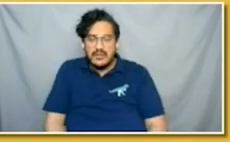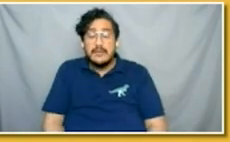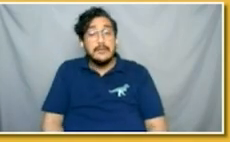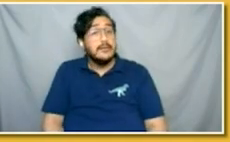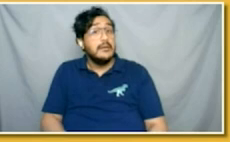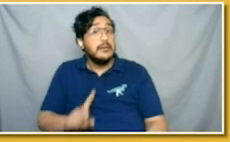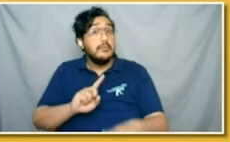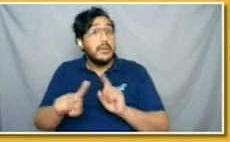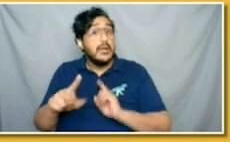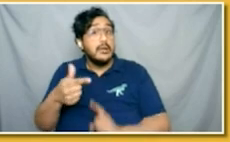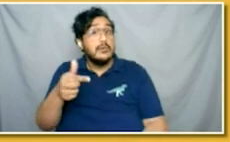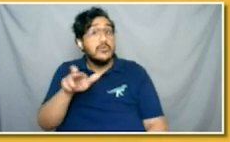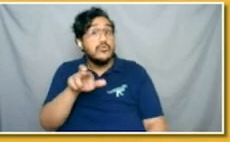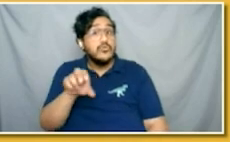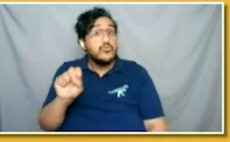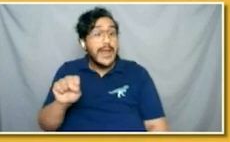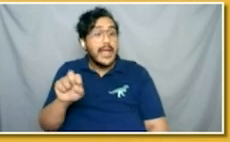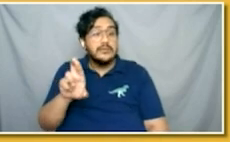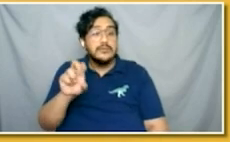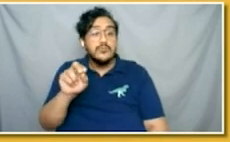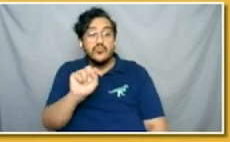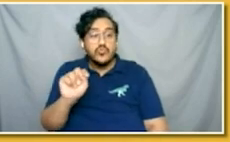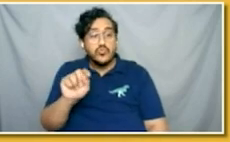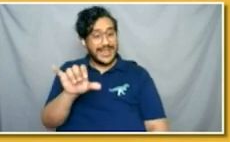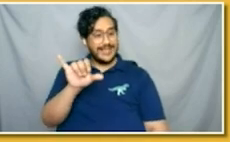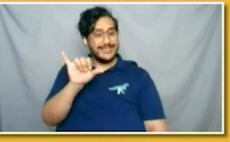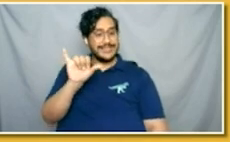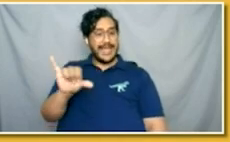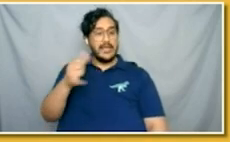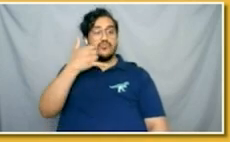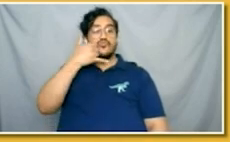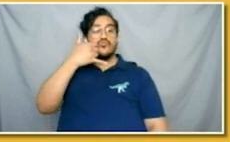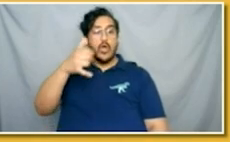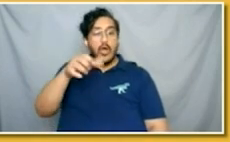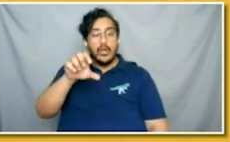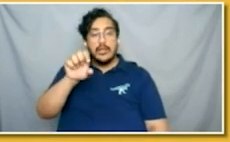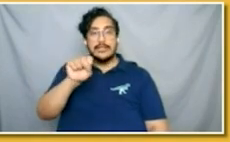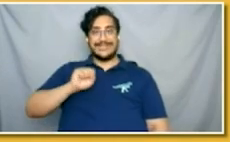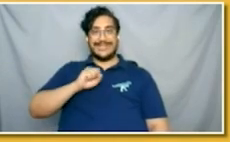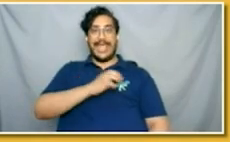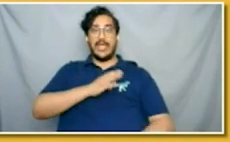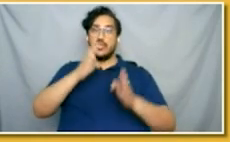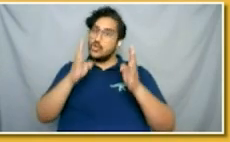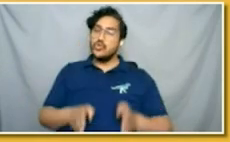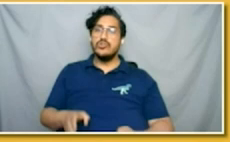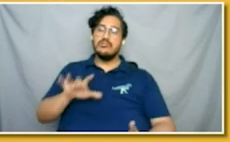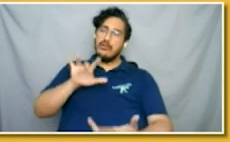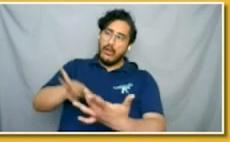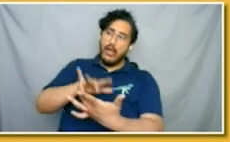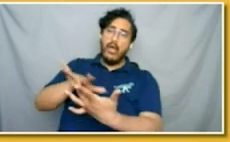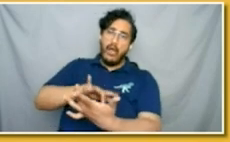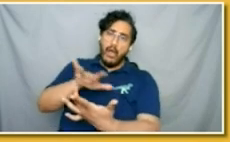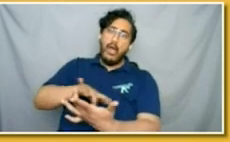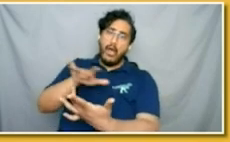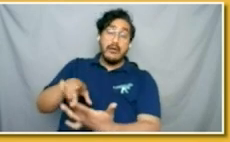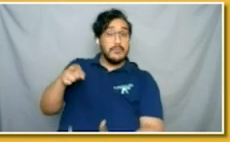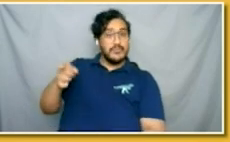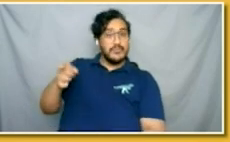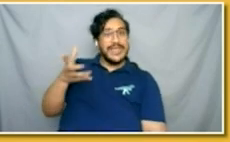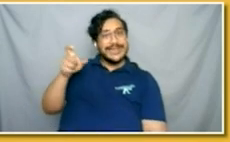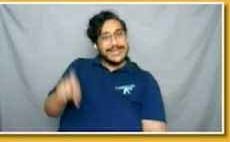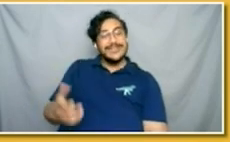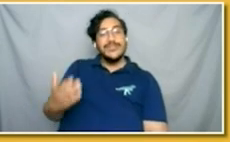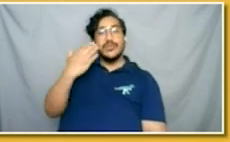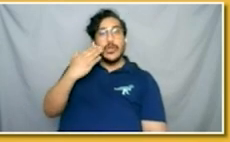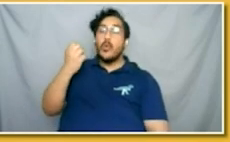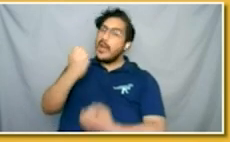grassroots is calling senators, blow up those hotlines so they can know that everybody's watching them and want to hear about what